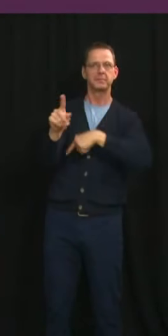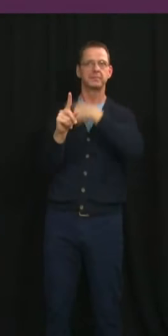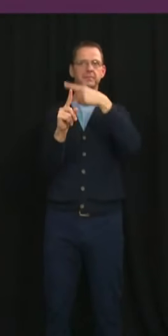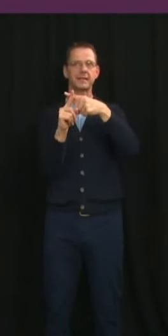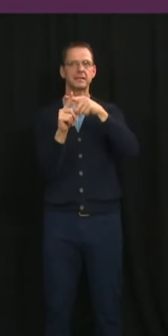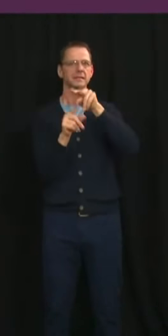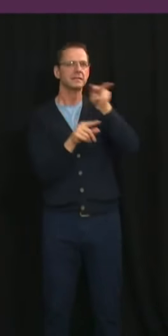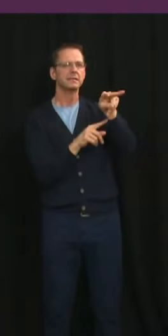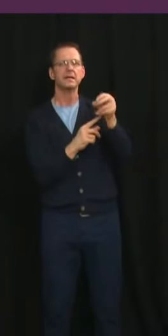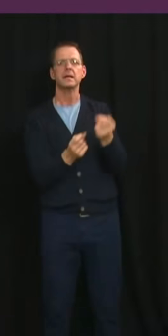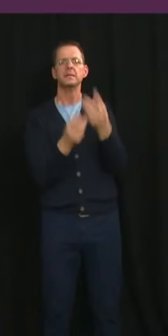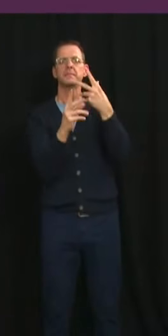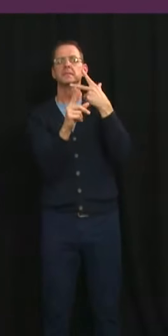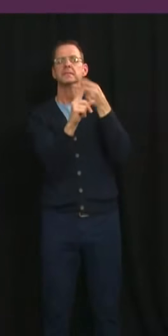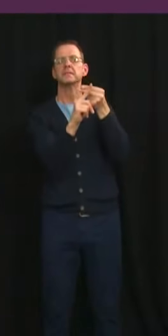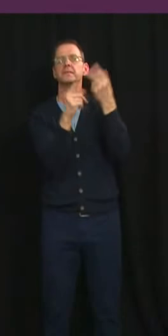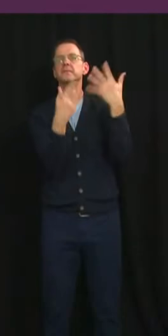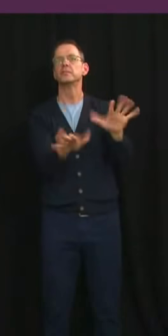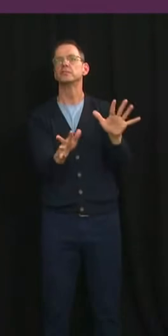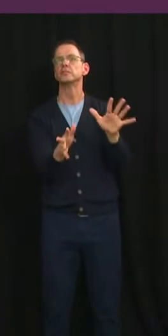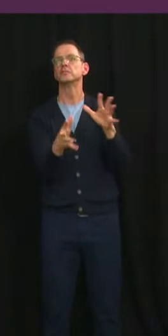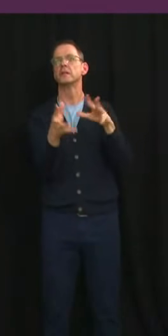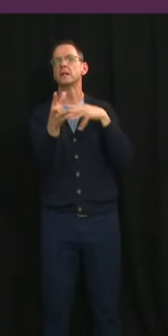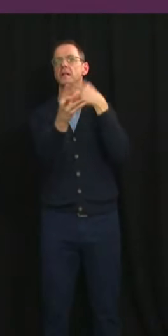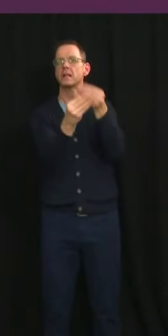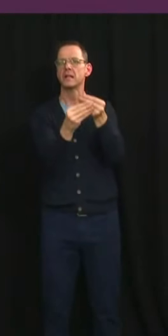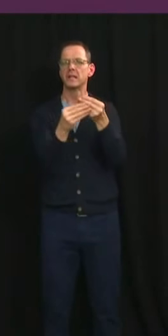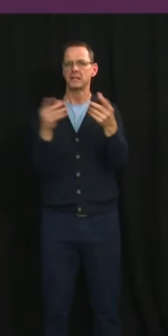I think it's just sensible that we would tie it to